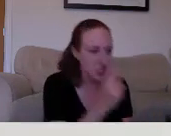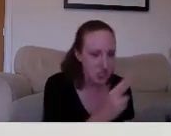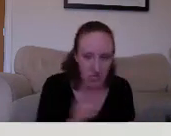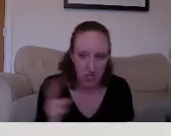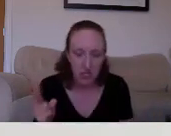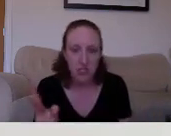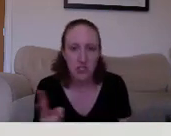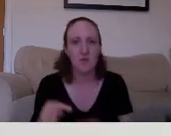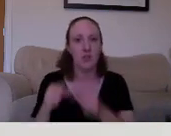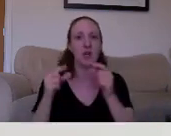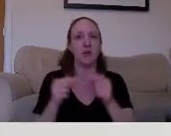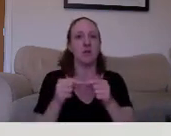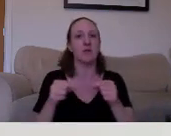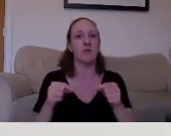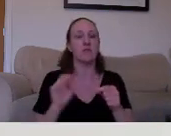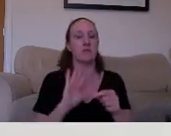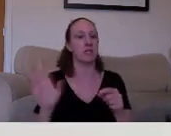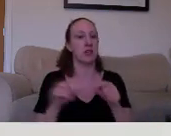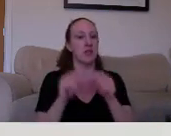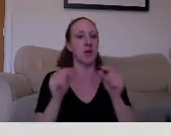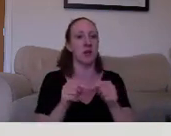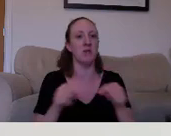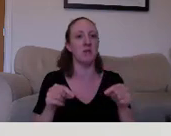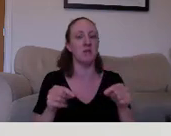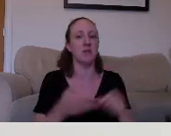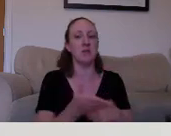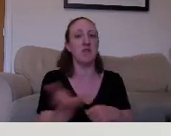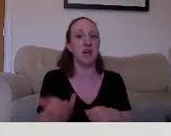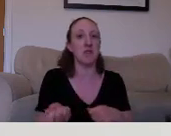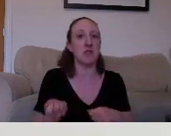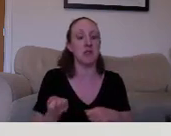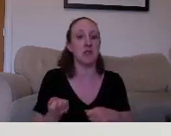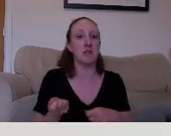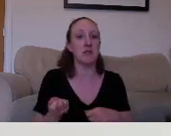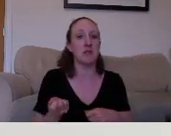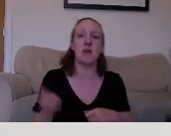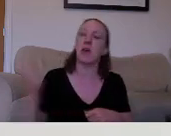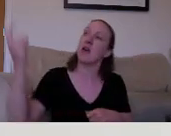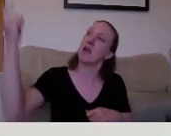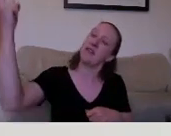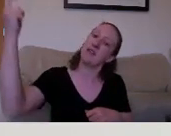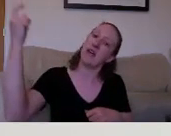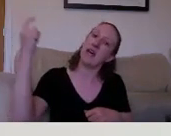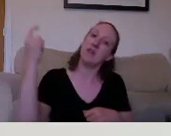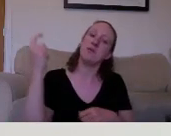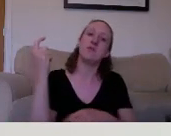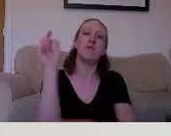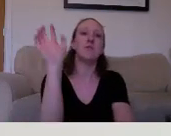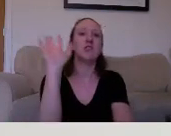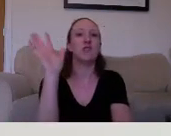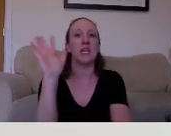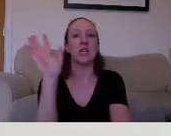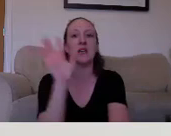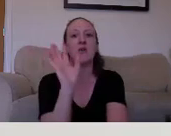They searched for the bow, but no bow could be found. Then out from